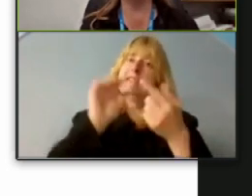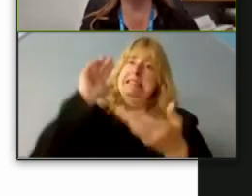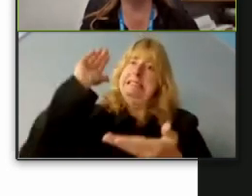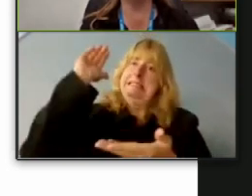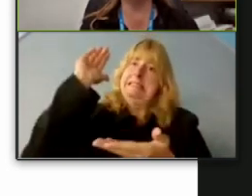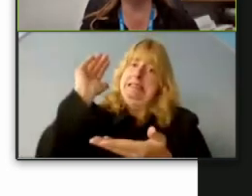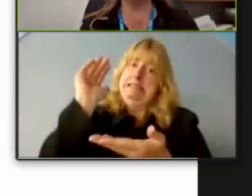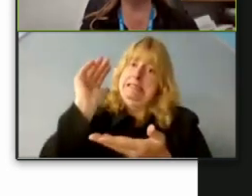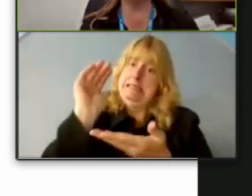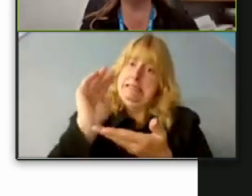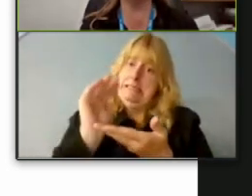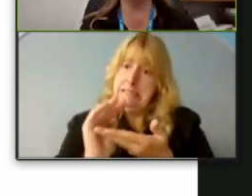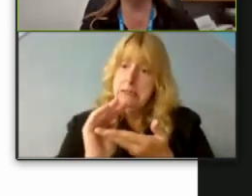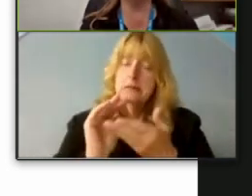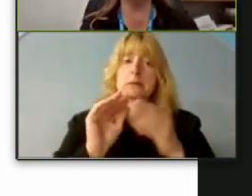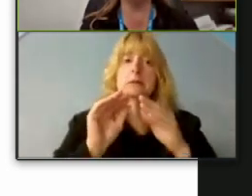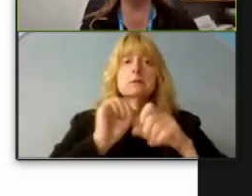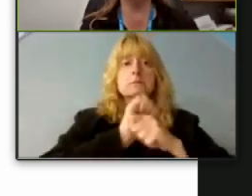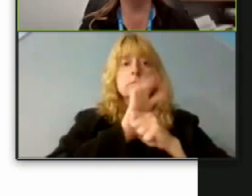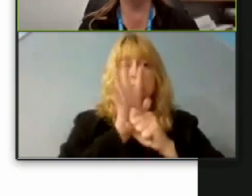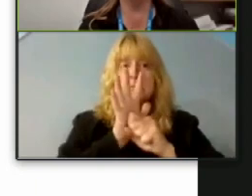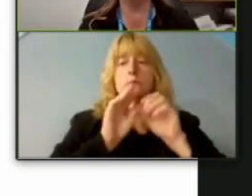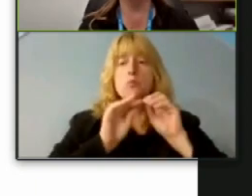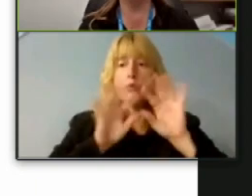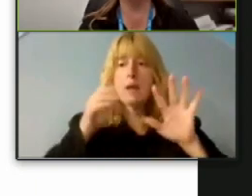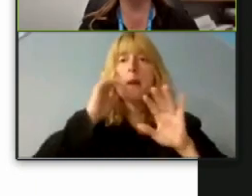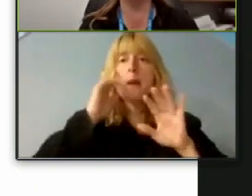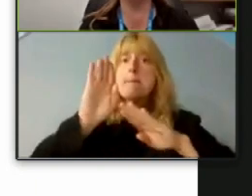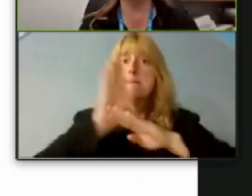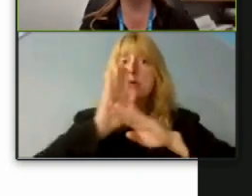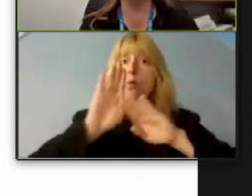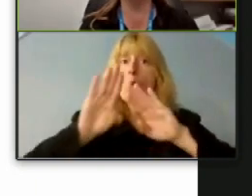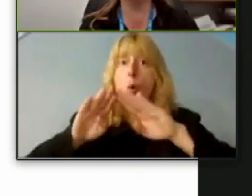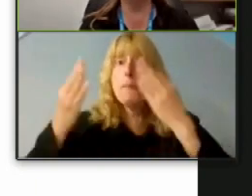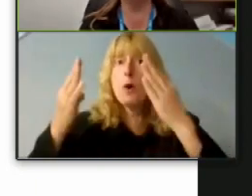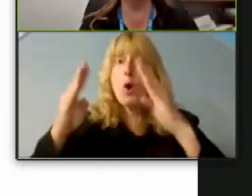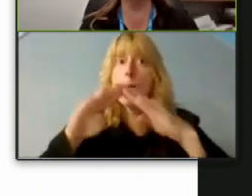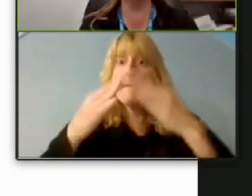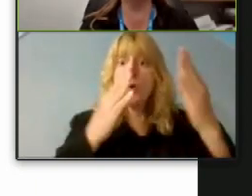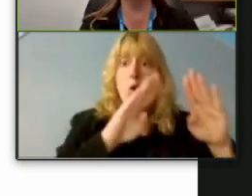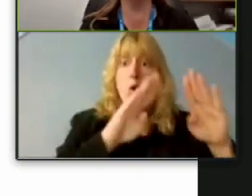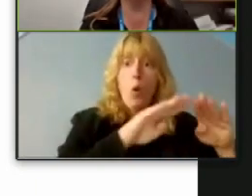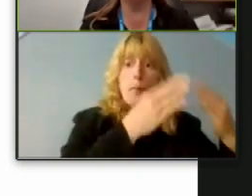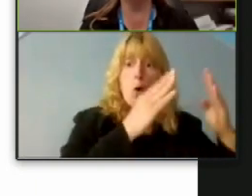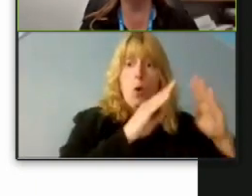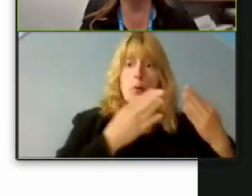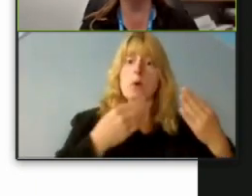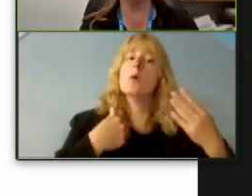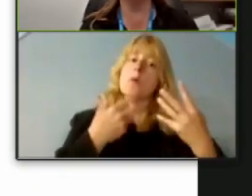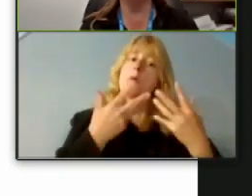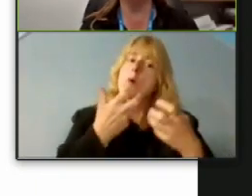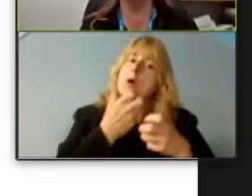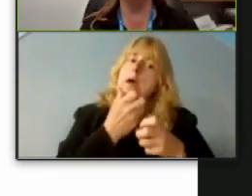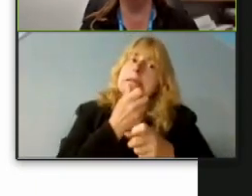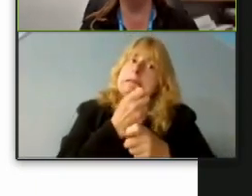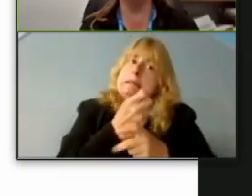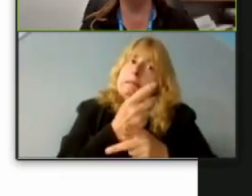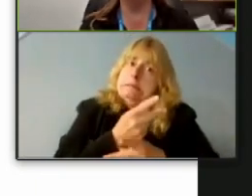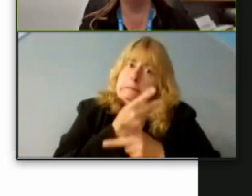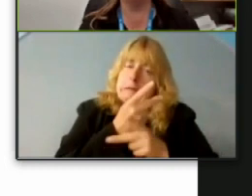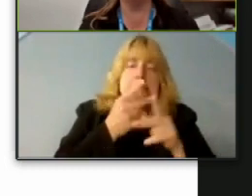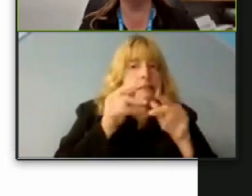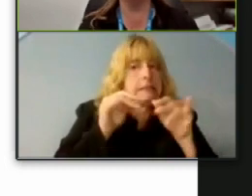as our businesses are opening. We want to make sure that we are still taking the same precautions to protect our